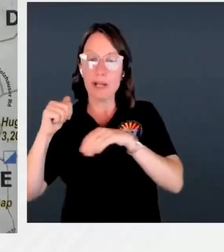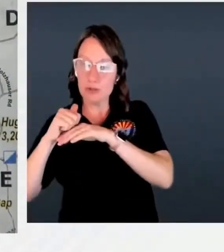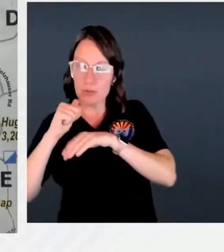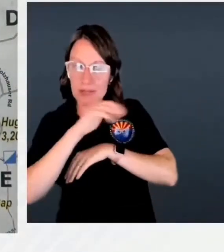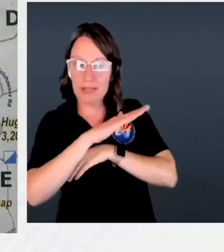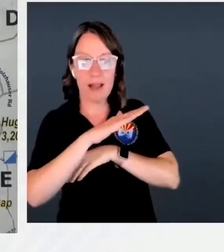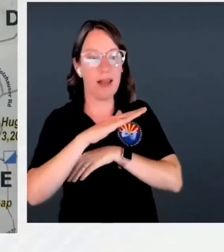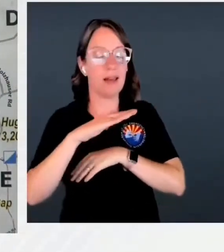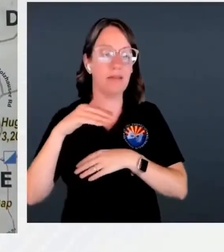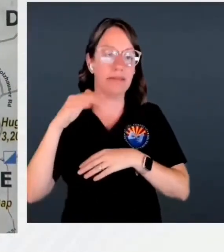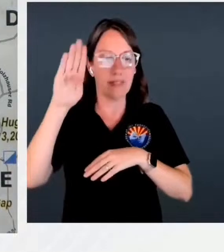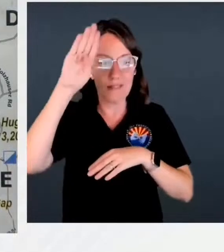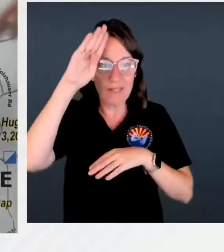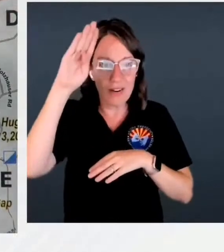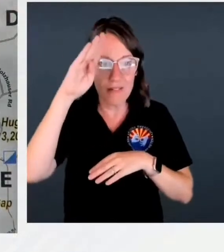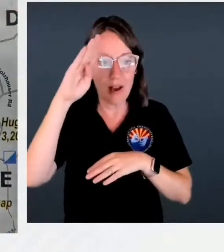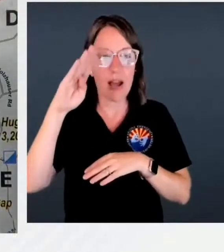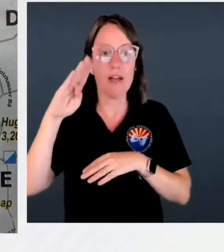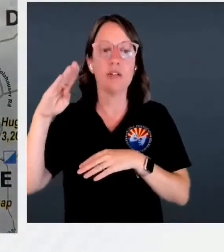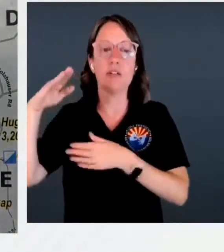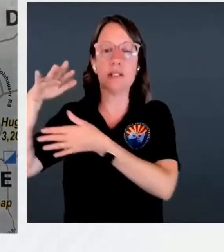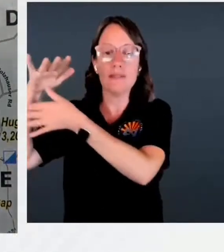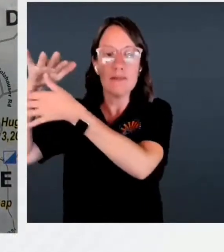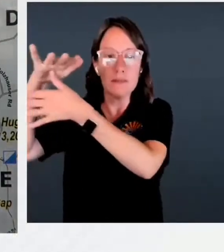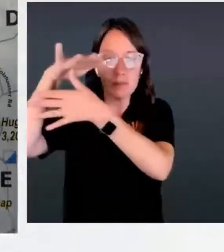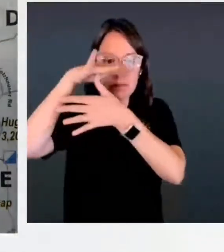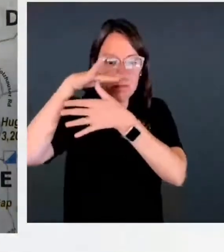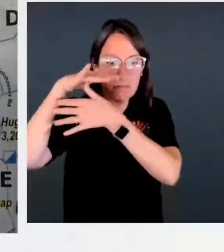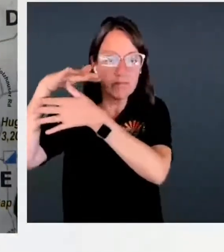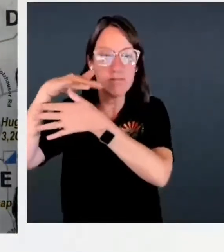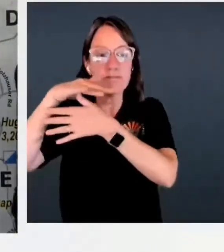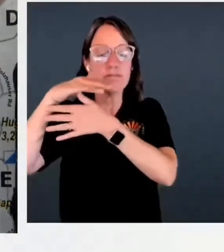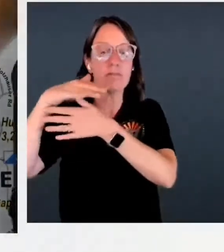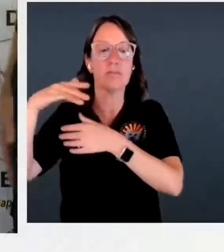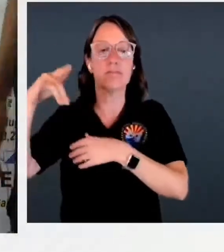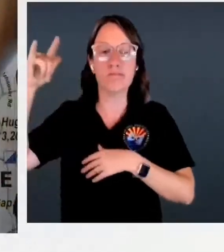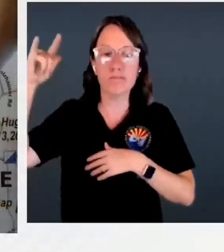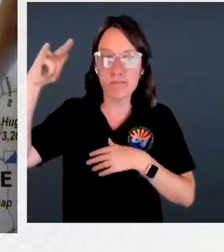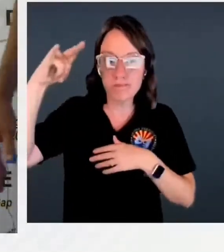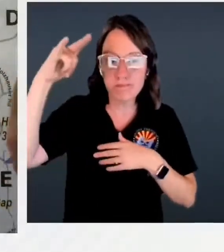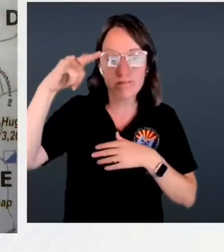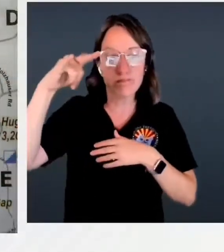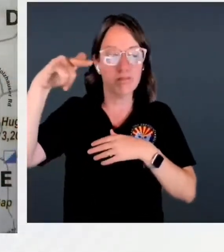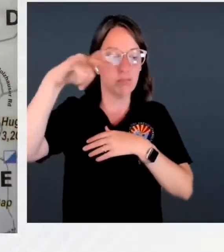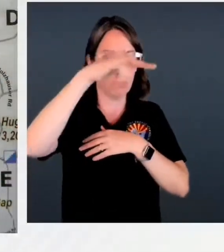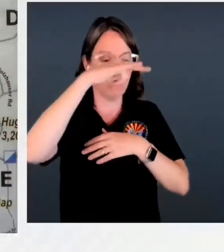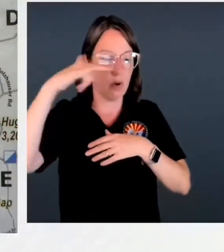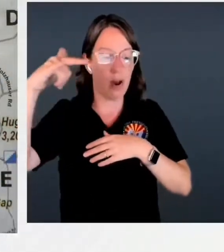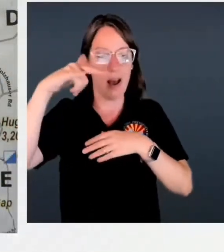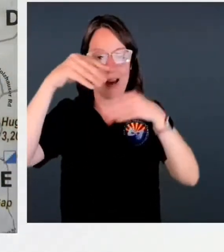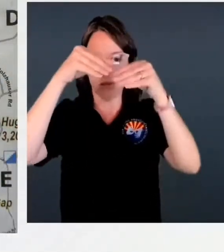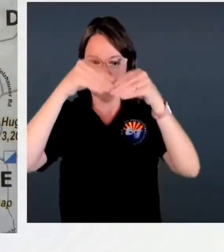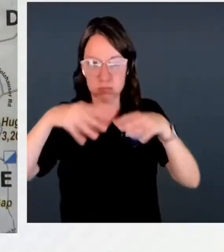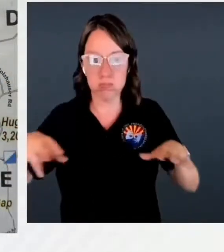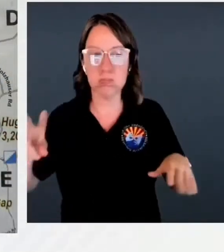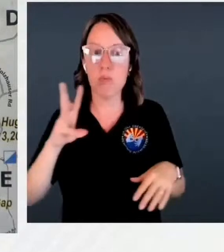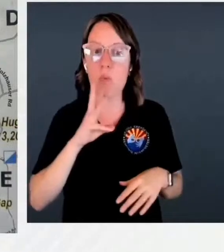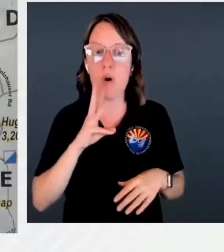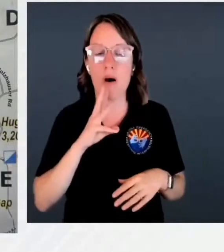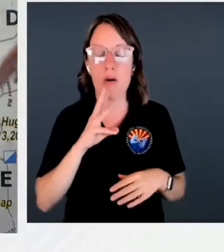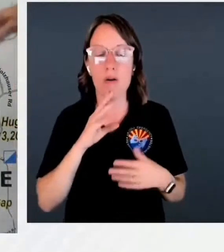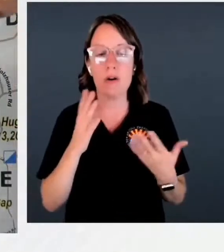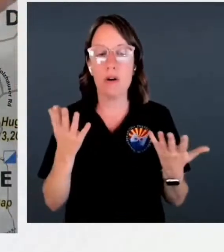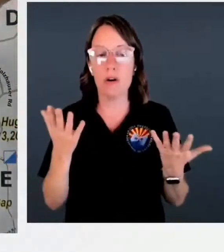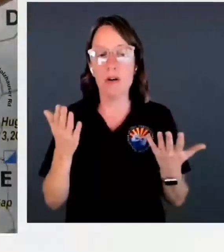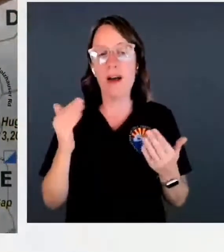helicopters and air tankers to cool the edge in this very steep and rugged terrain in the old Wallow Fire burn scar,